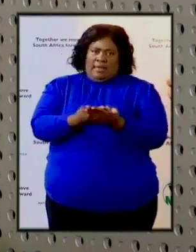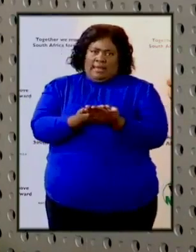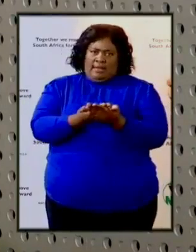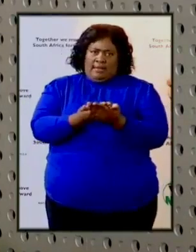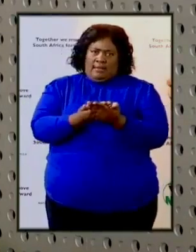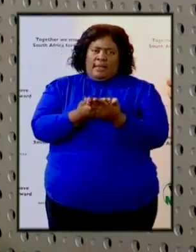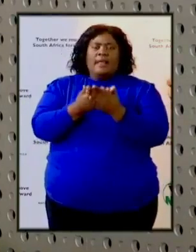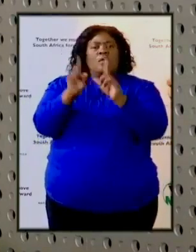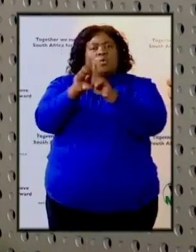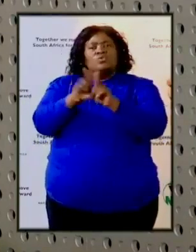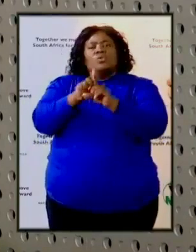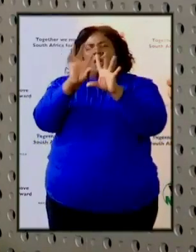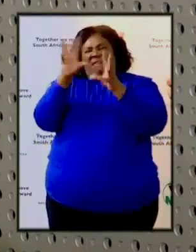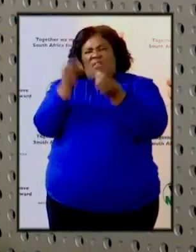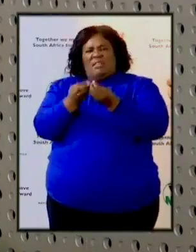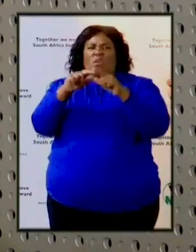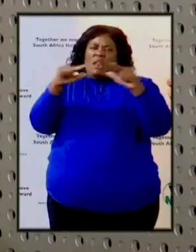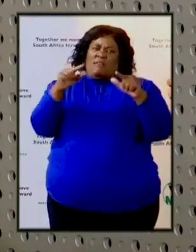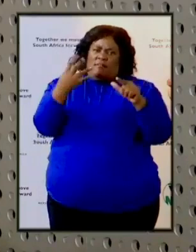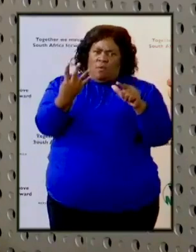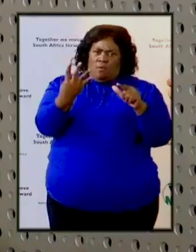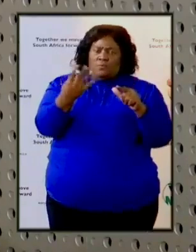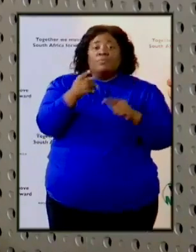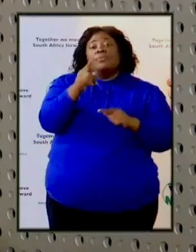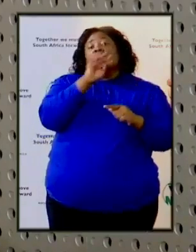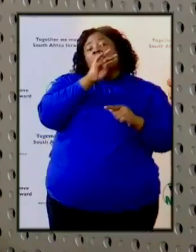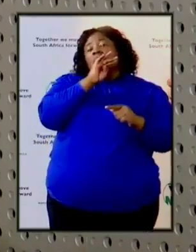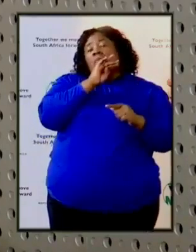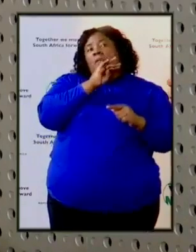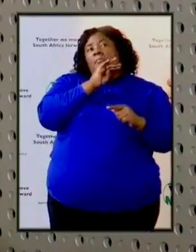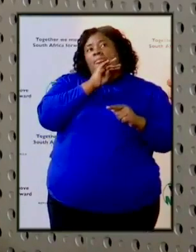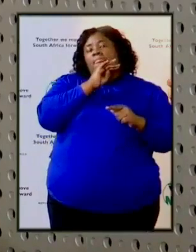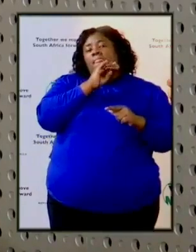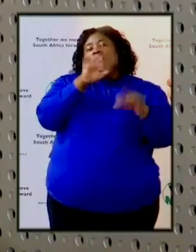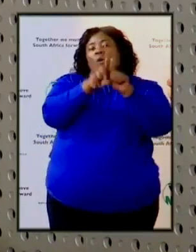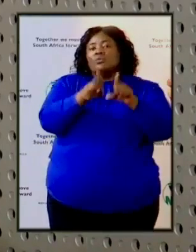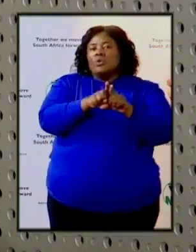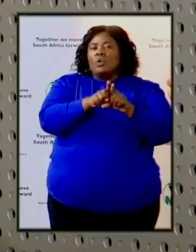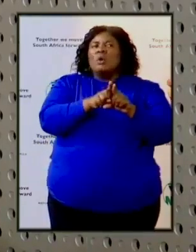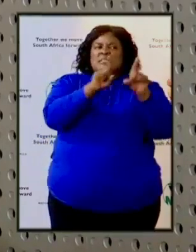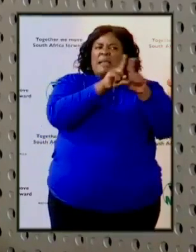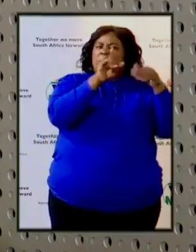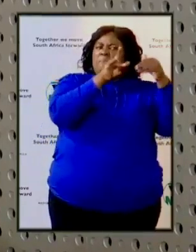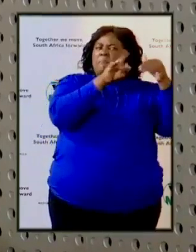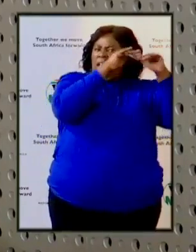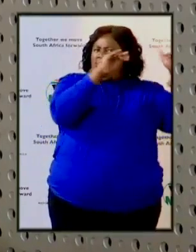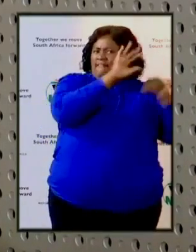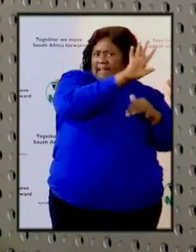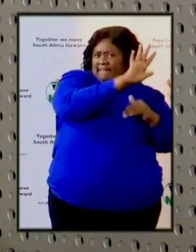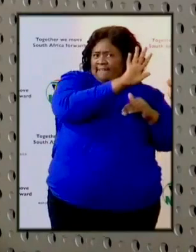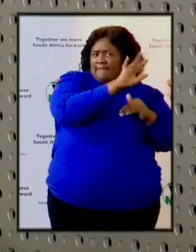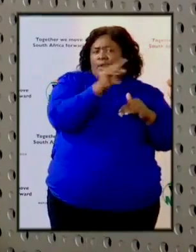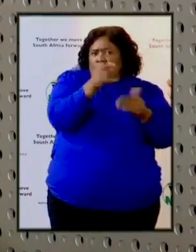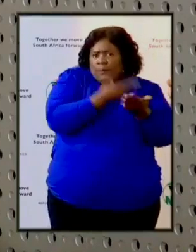four. You are also allowed, as was in level five, to go out to